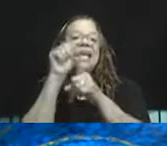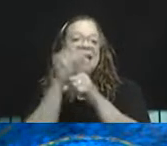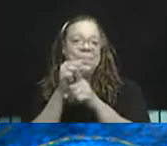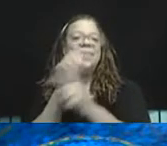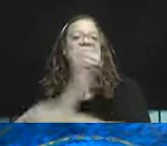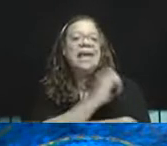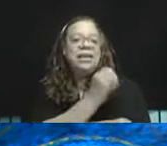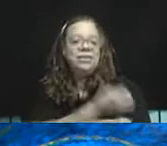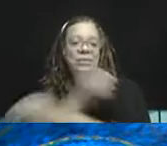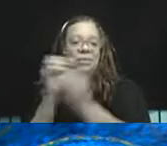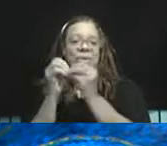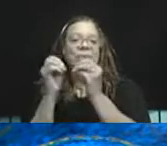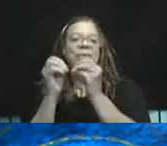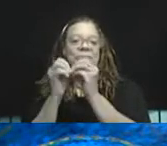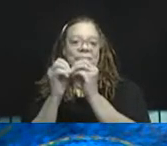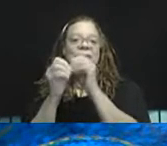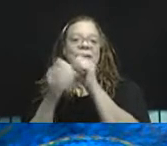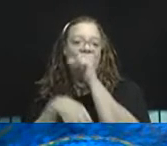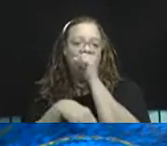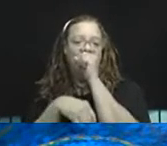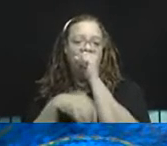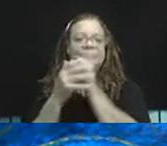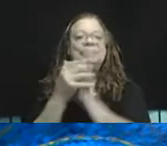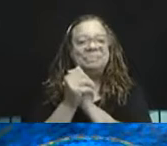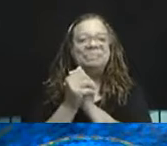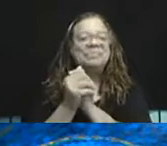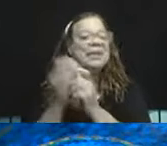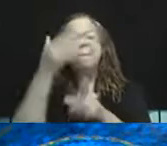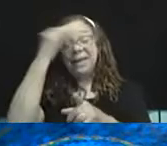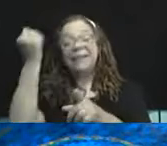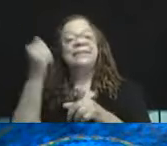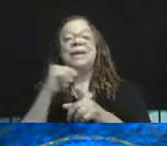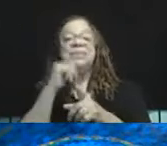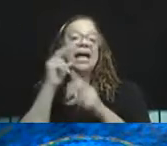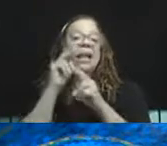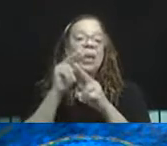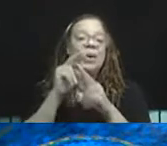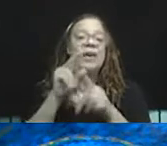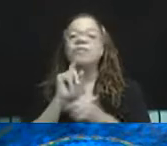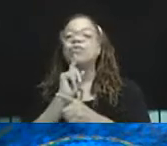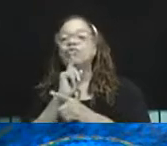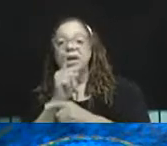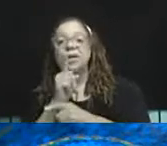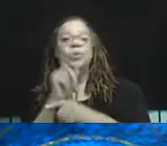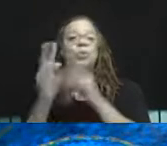more. Right. It's just because I wasn't, looking at the realism of it.